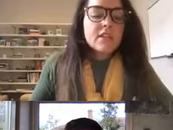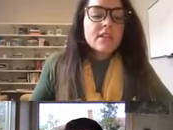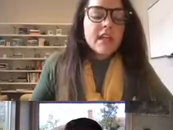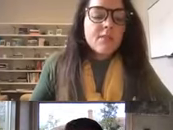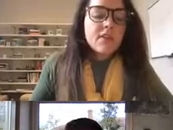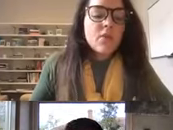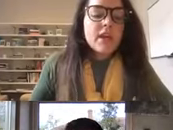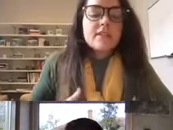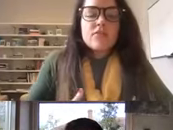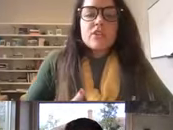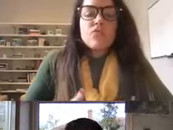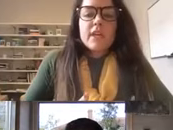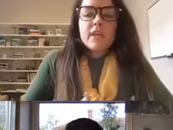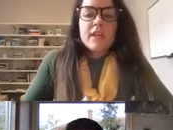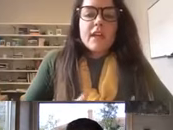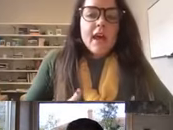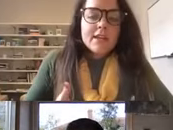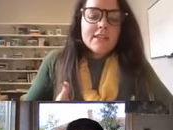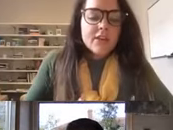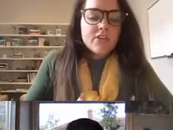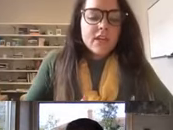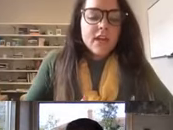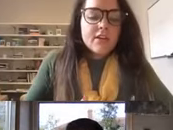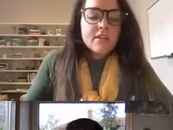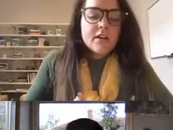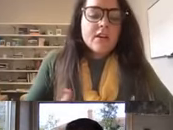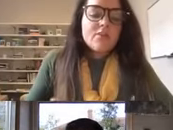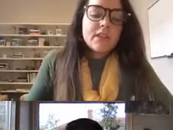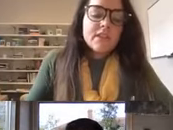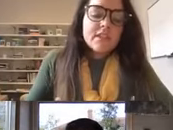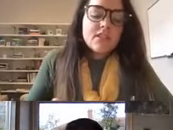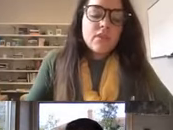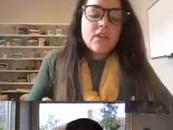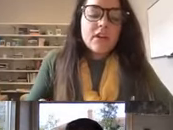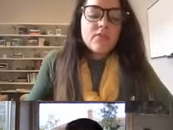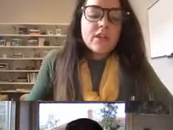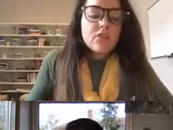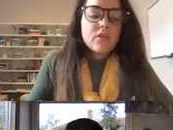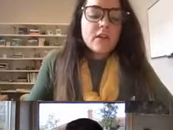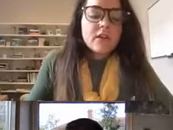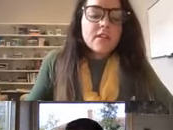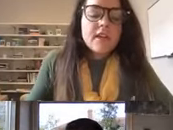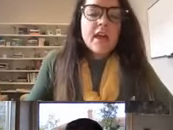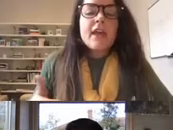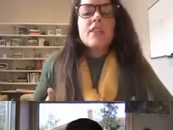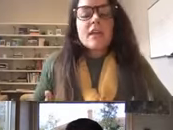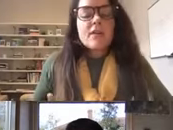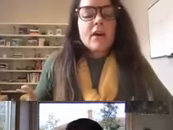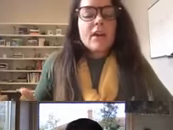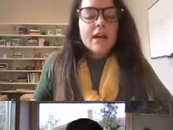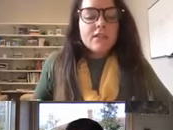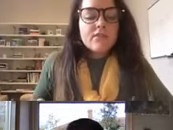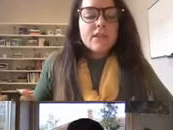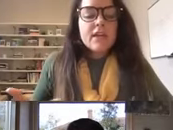pedagogies examine the ways in which we, as educators, are complicit with current racial orders and think